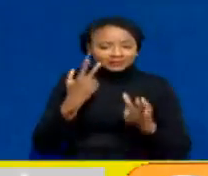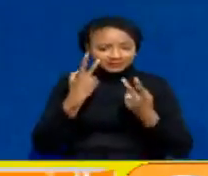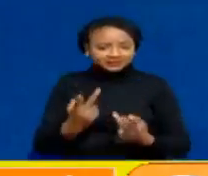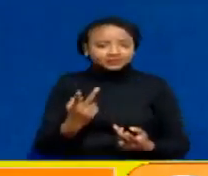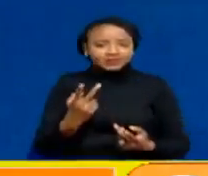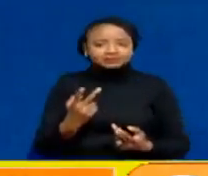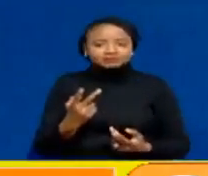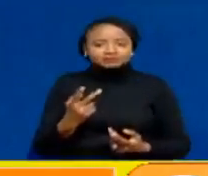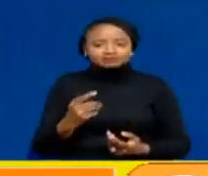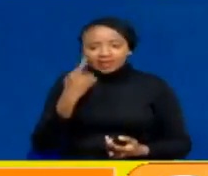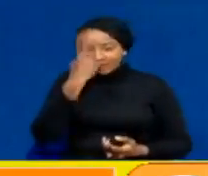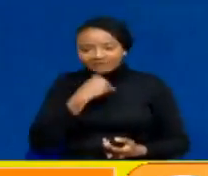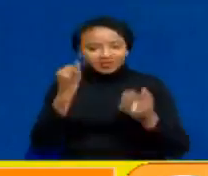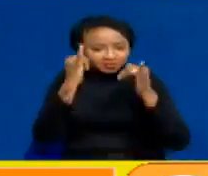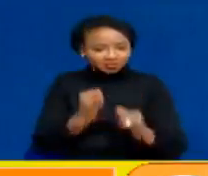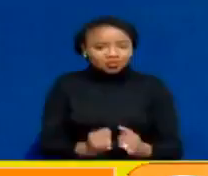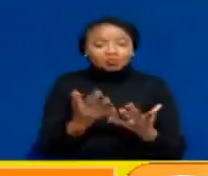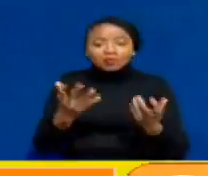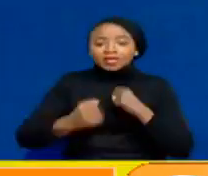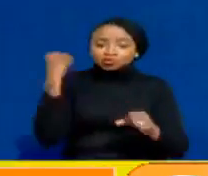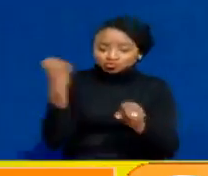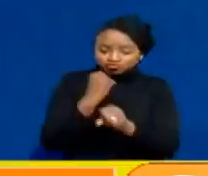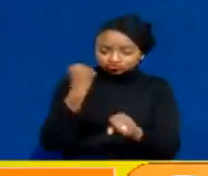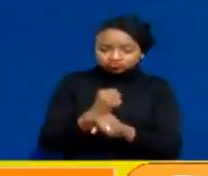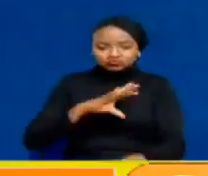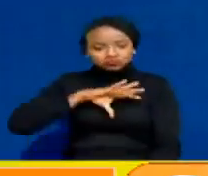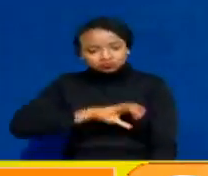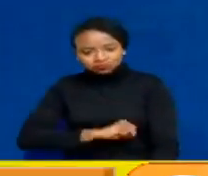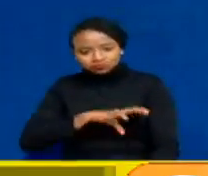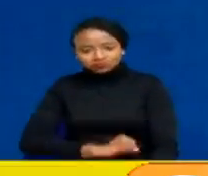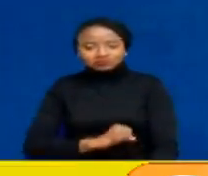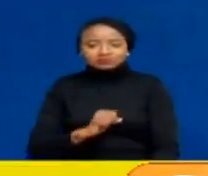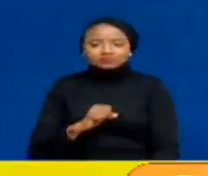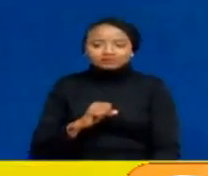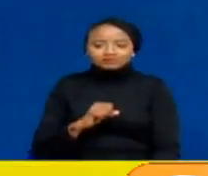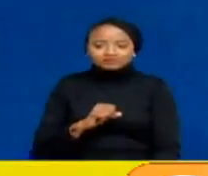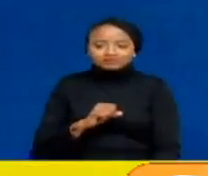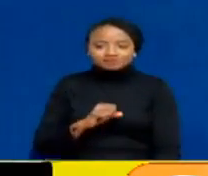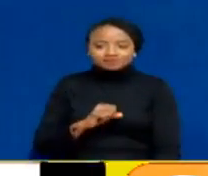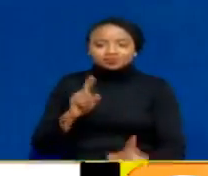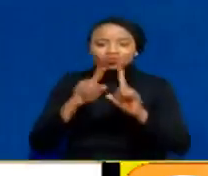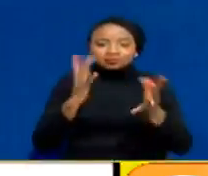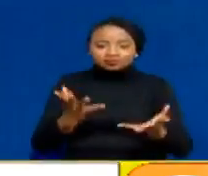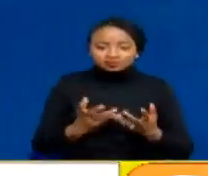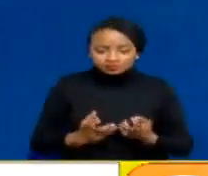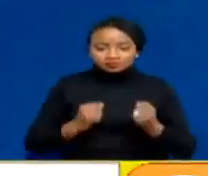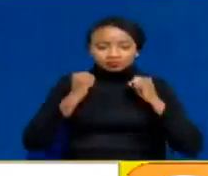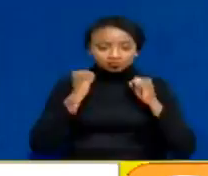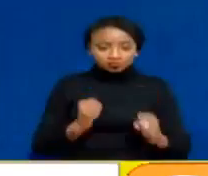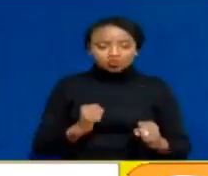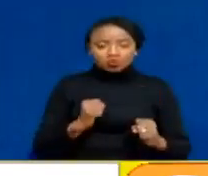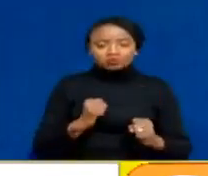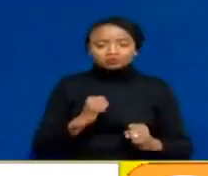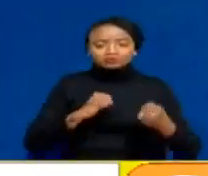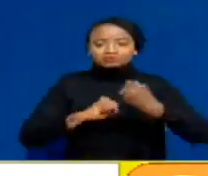mpya. Na inataka ukakamafu, ufumilifu, na inataka mzingi ambao